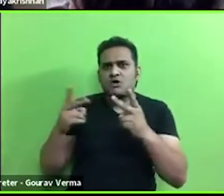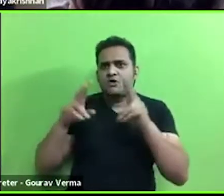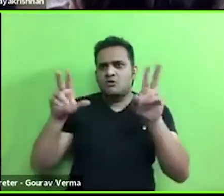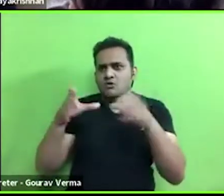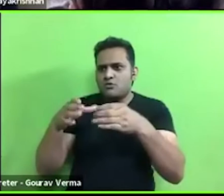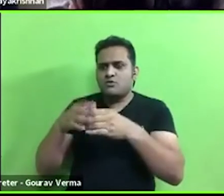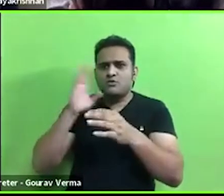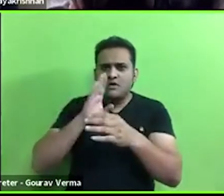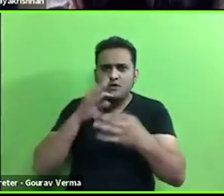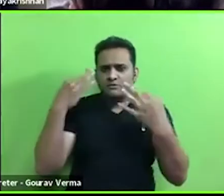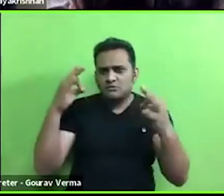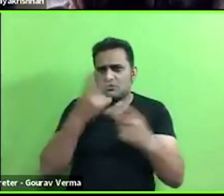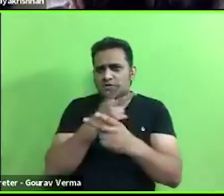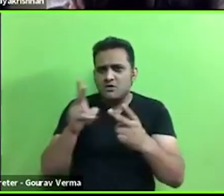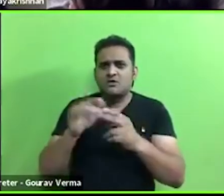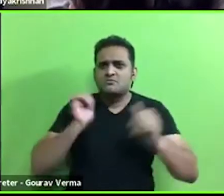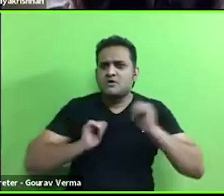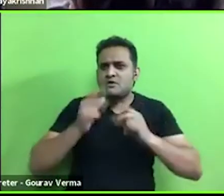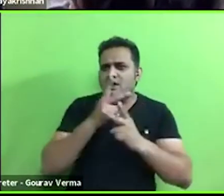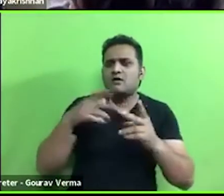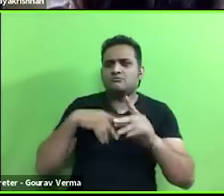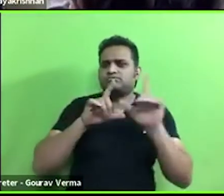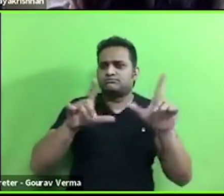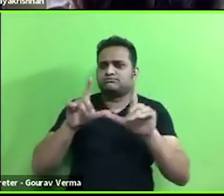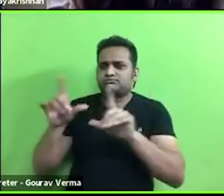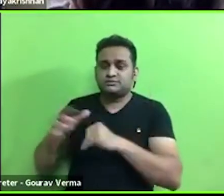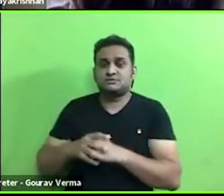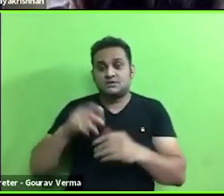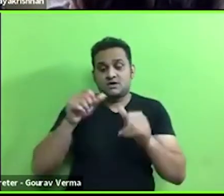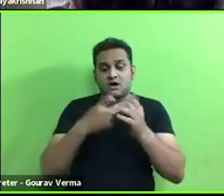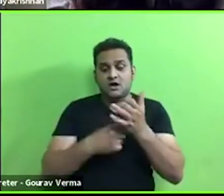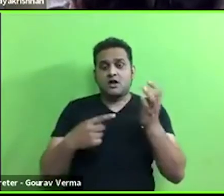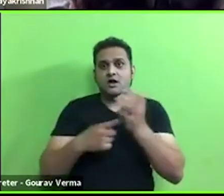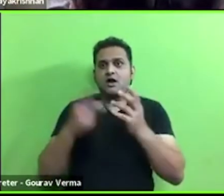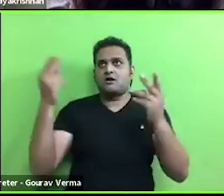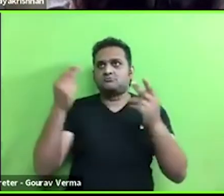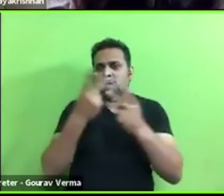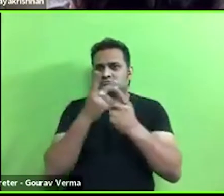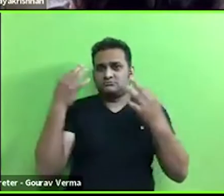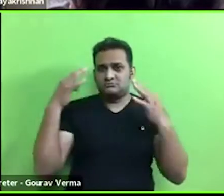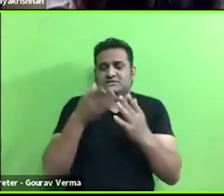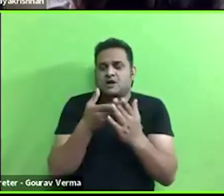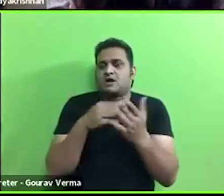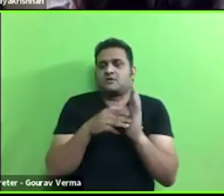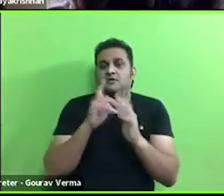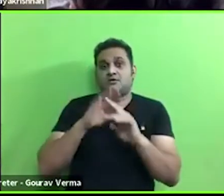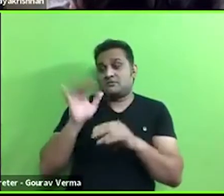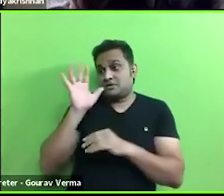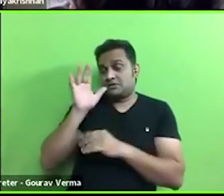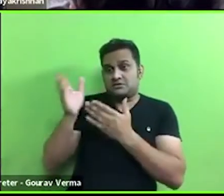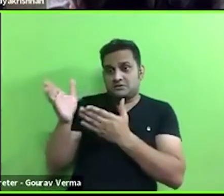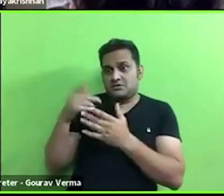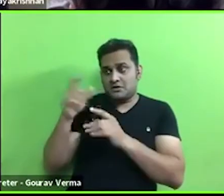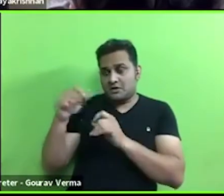forms and Dalit performative art. And art, as I said, is an equalizer. And if Krishna's tune can